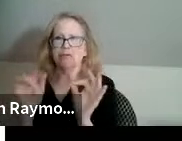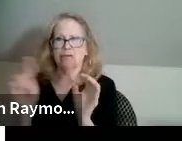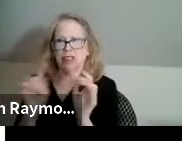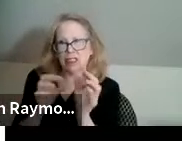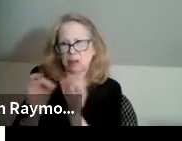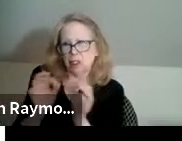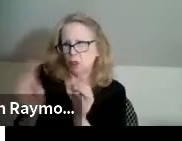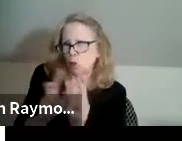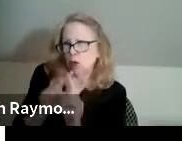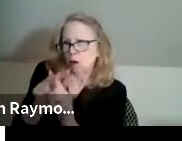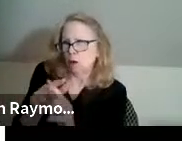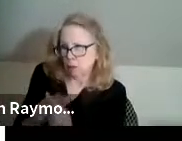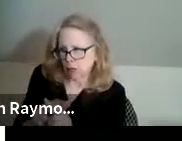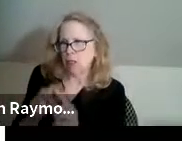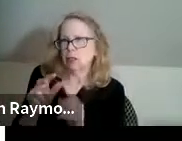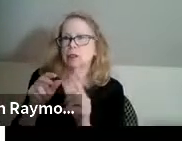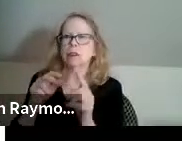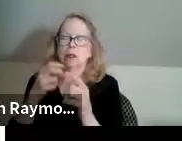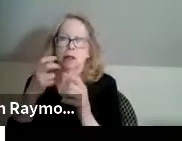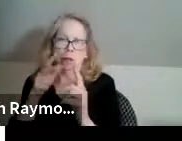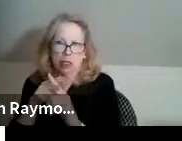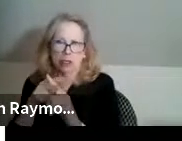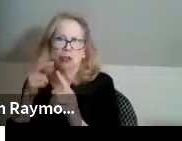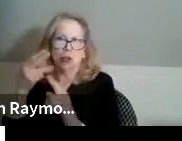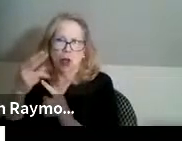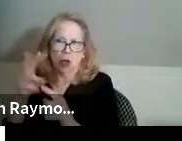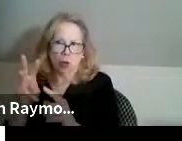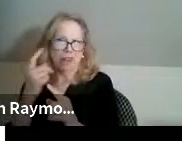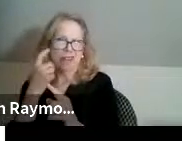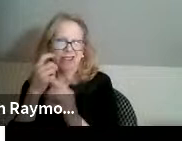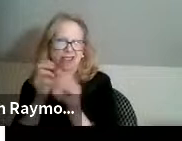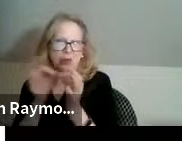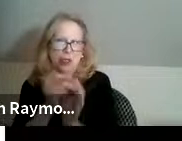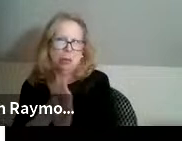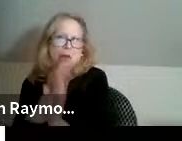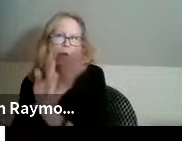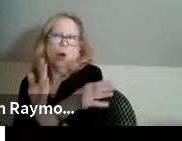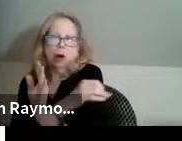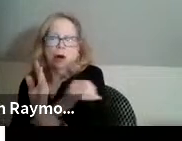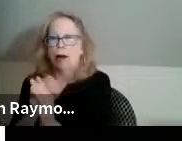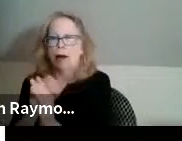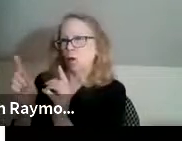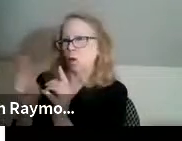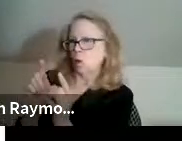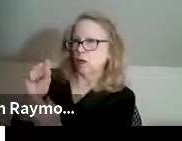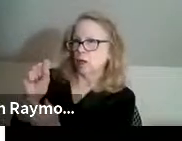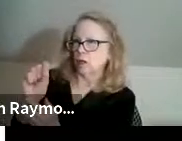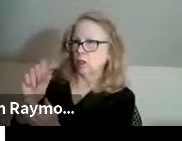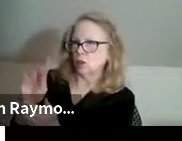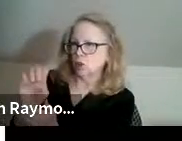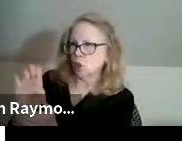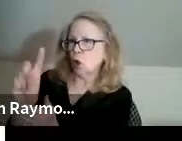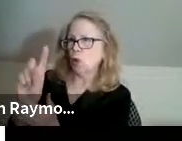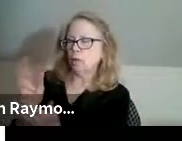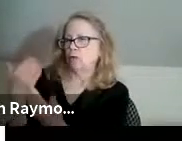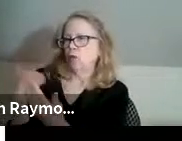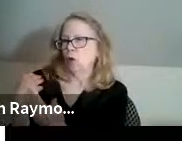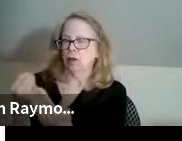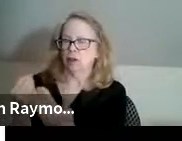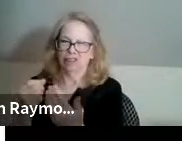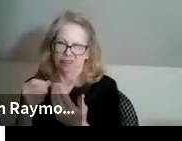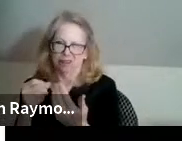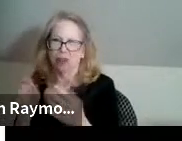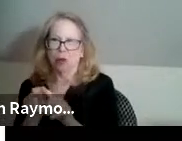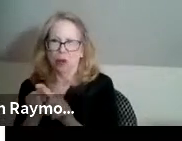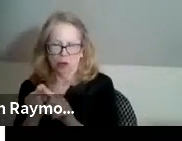So it applies to hardware as defined previously, and where it was scoped previously. It's important to note that hardware that